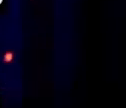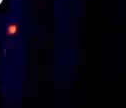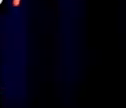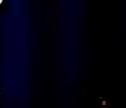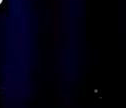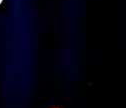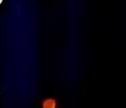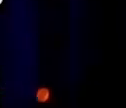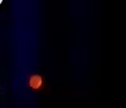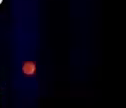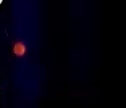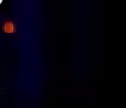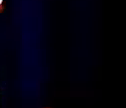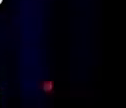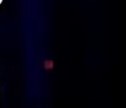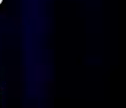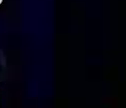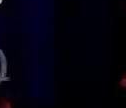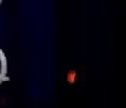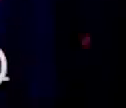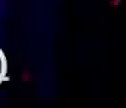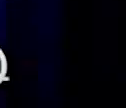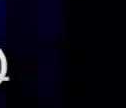jump to verse 15 and 18 of this same chapter. Quickly,